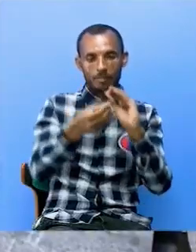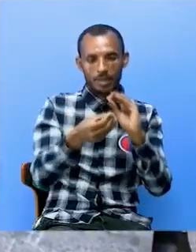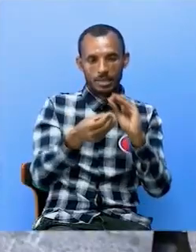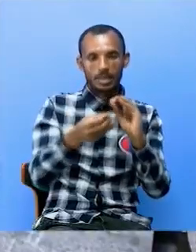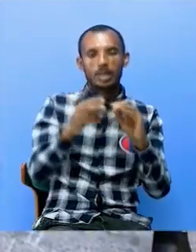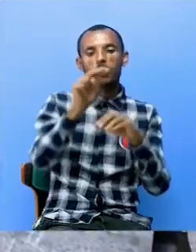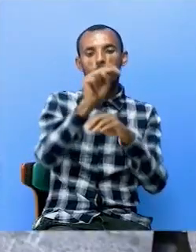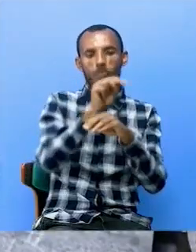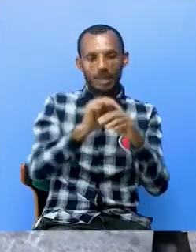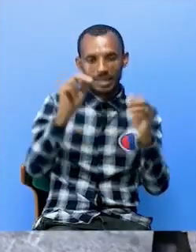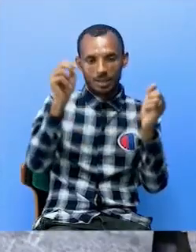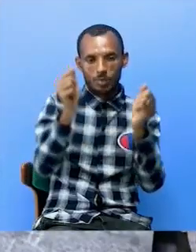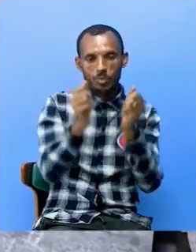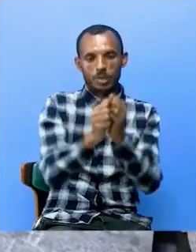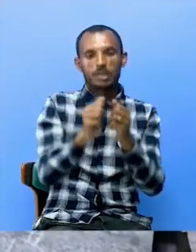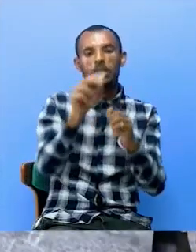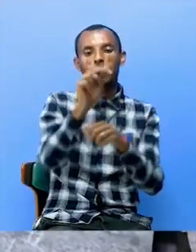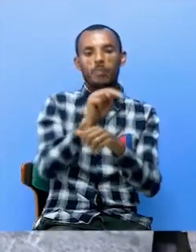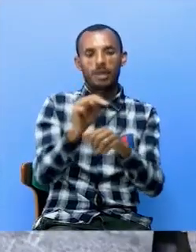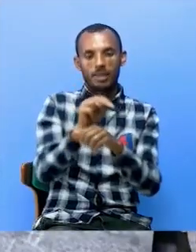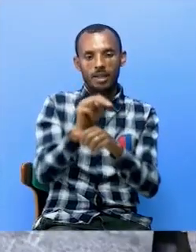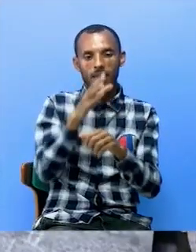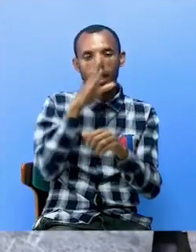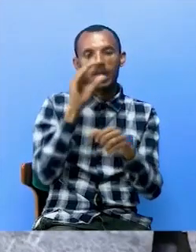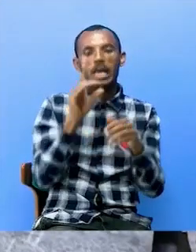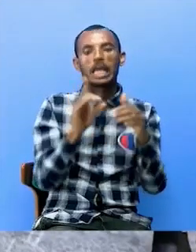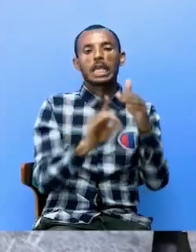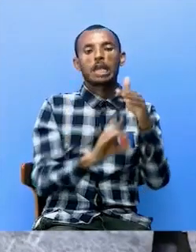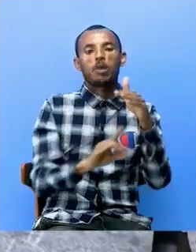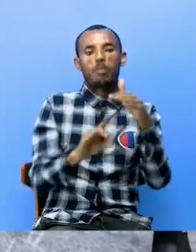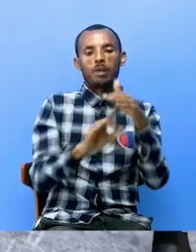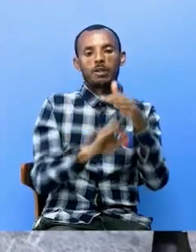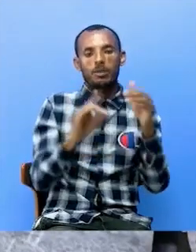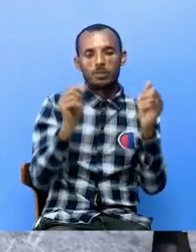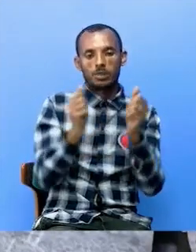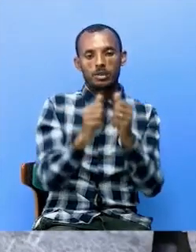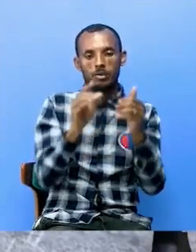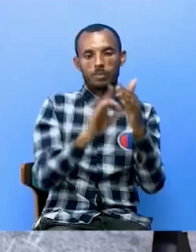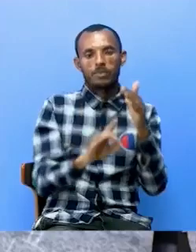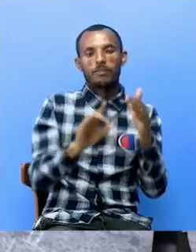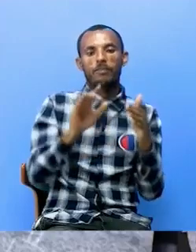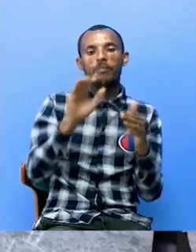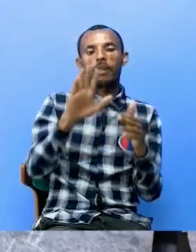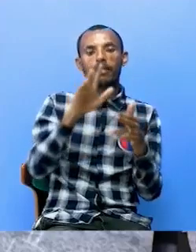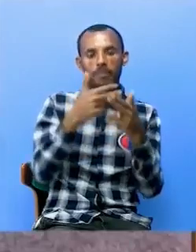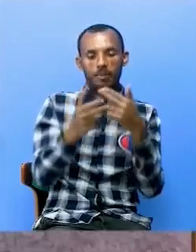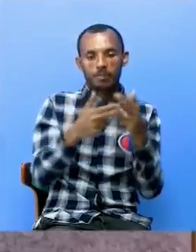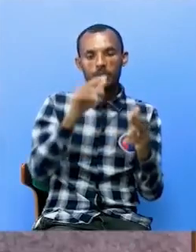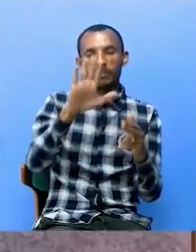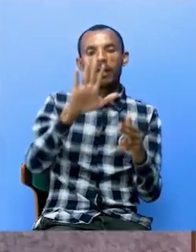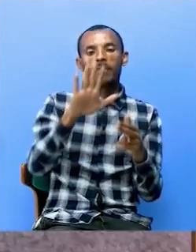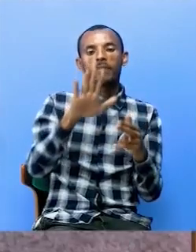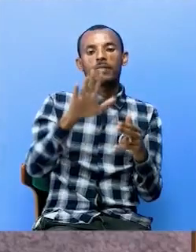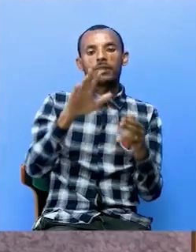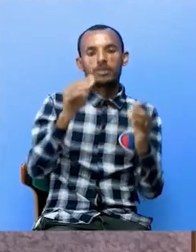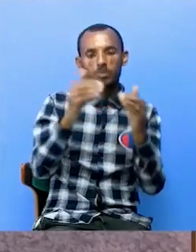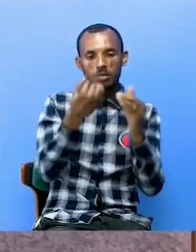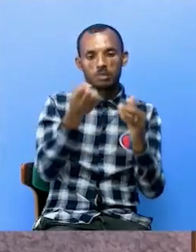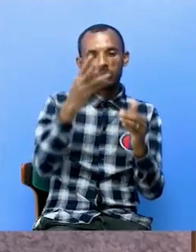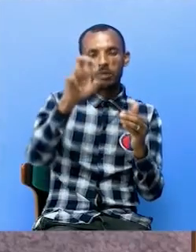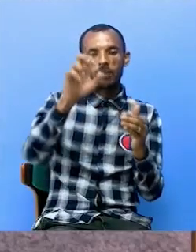the numerator together, and this becomes 5 times 5, which is